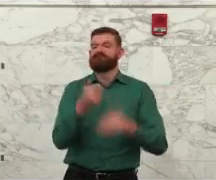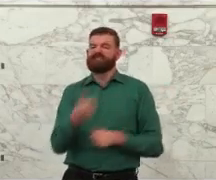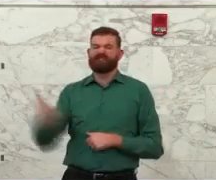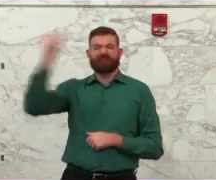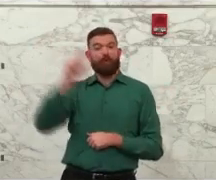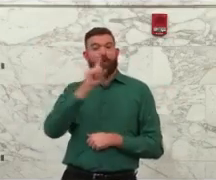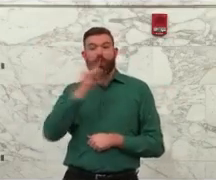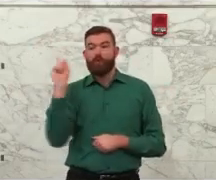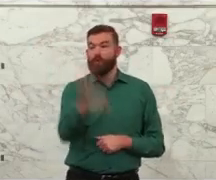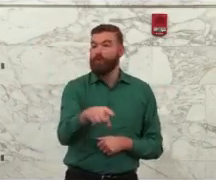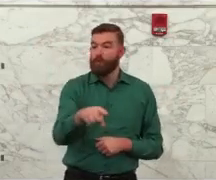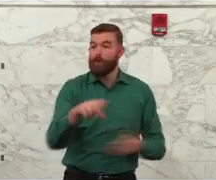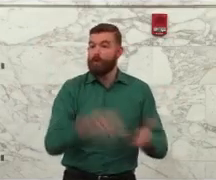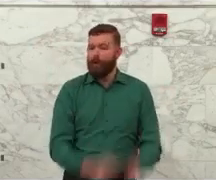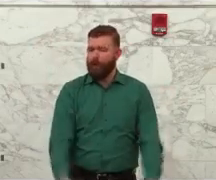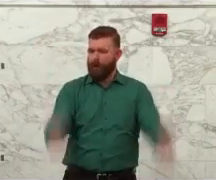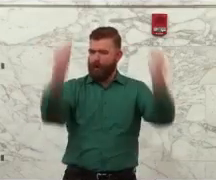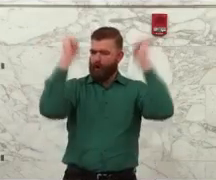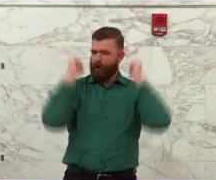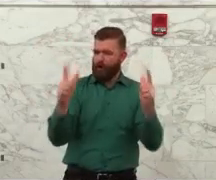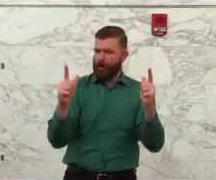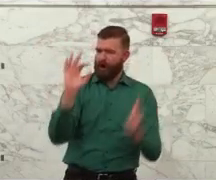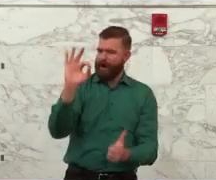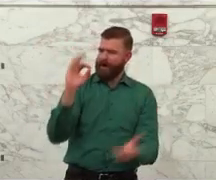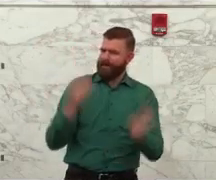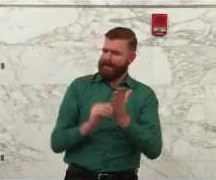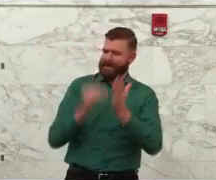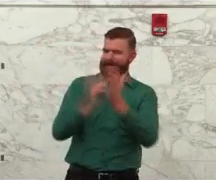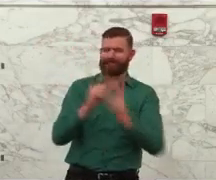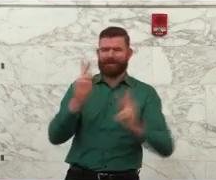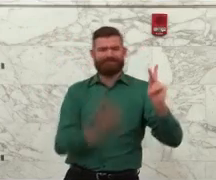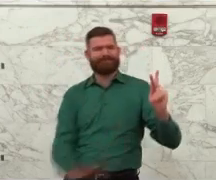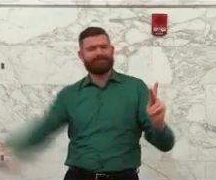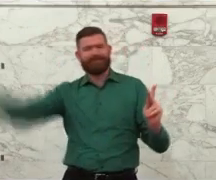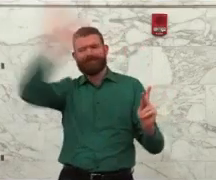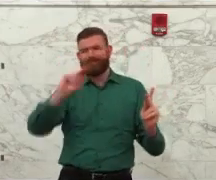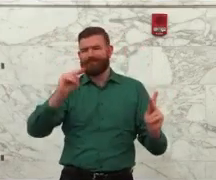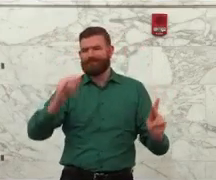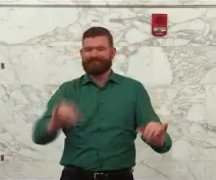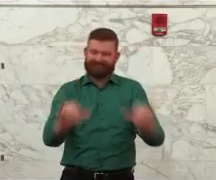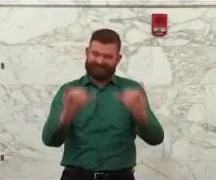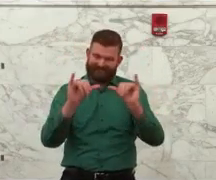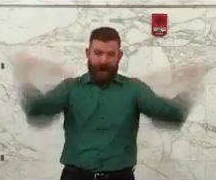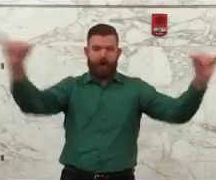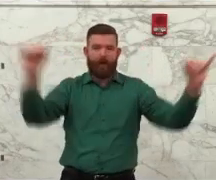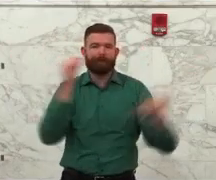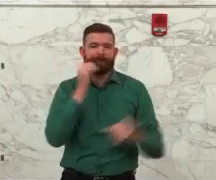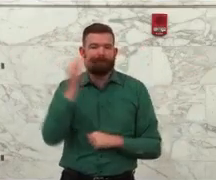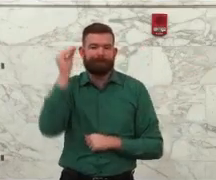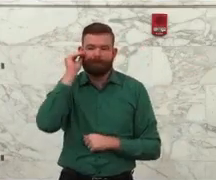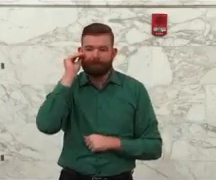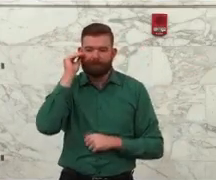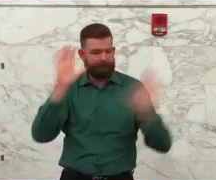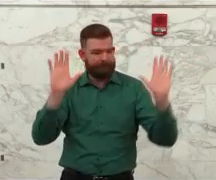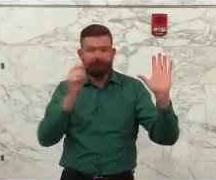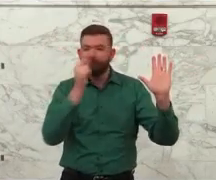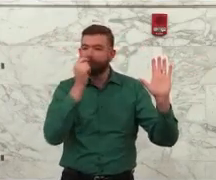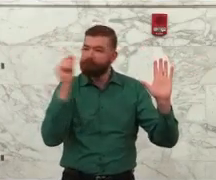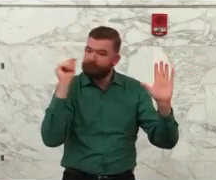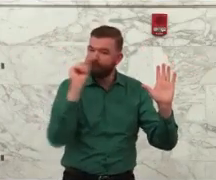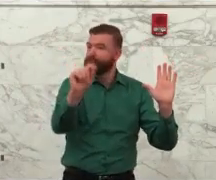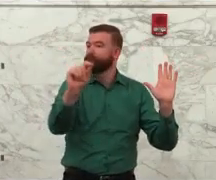nearly all of our 9 million residents to quite simply stay at home. As I said, we must flatten the curve